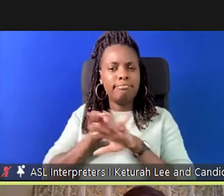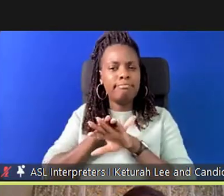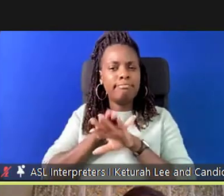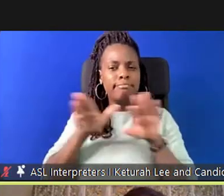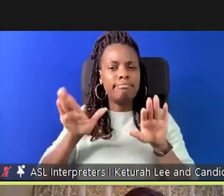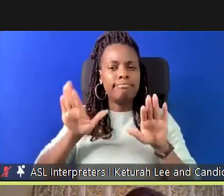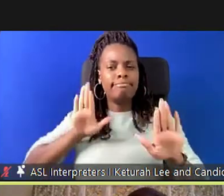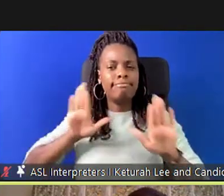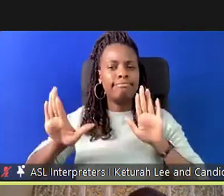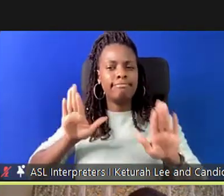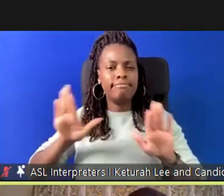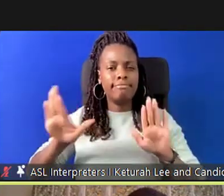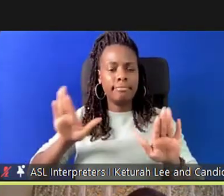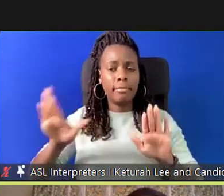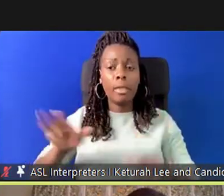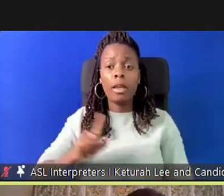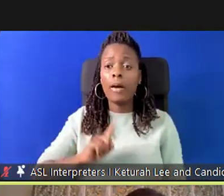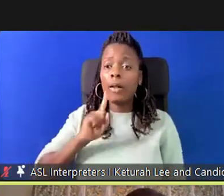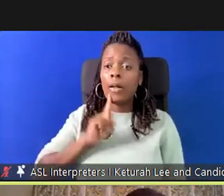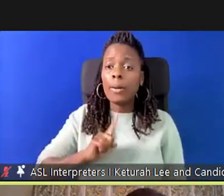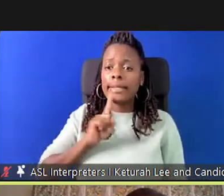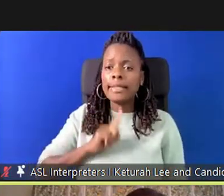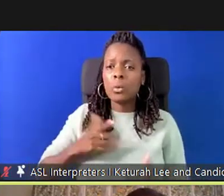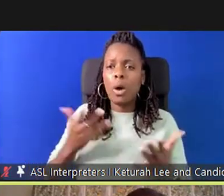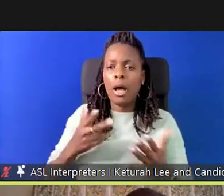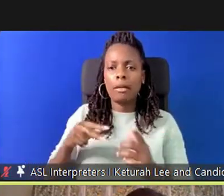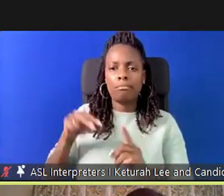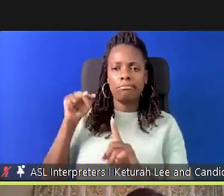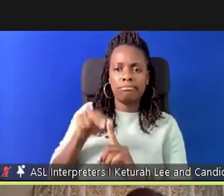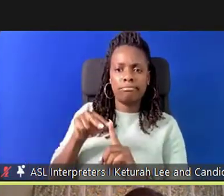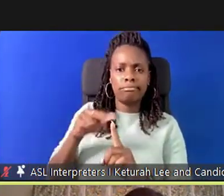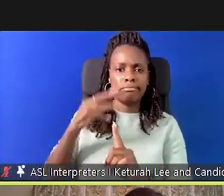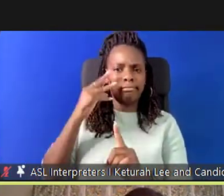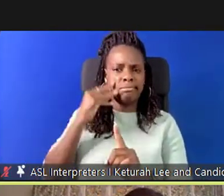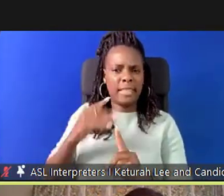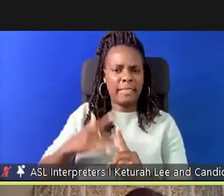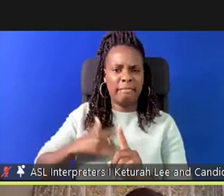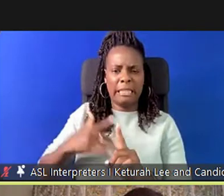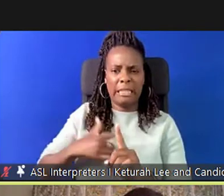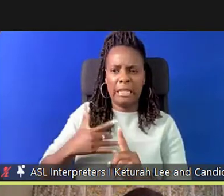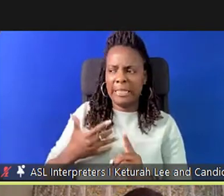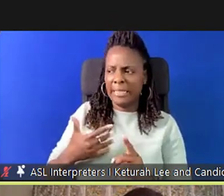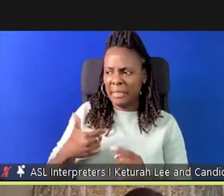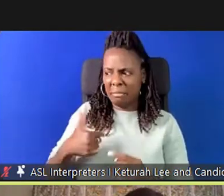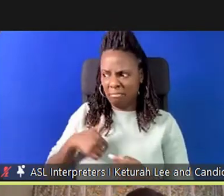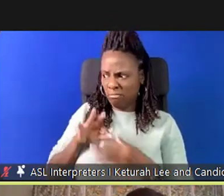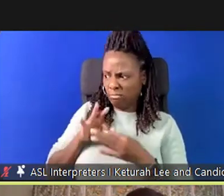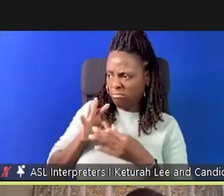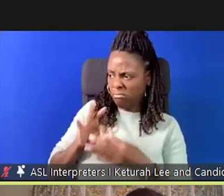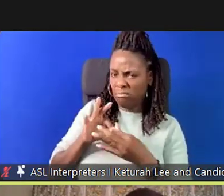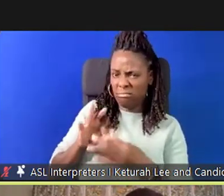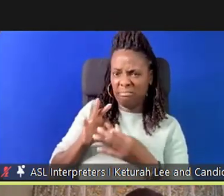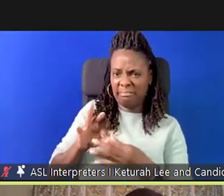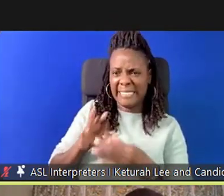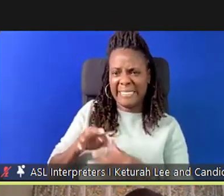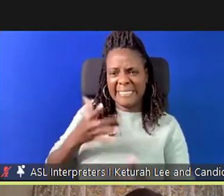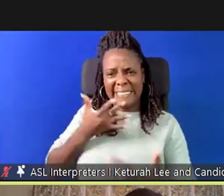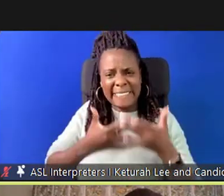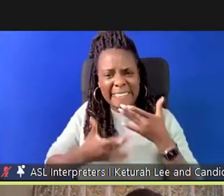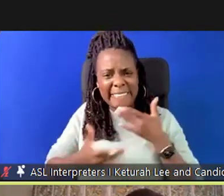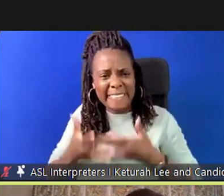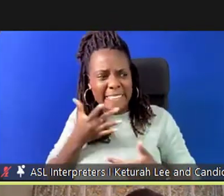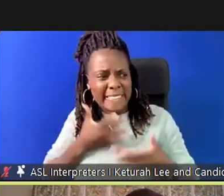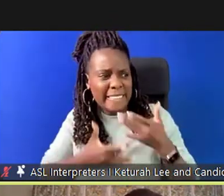diagram. Loneliness is a subjective feeling that your social relationships are lacking, or a discrepancy between